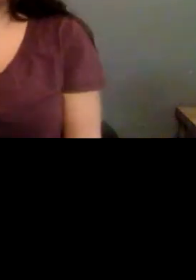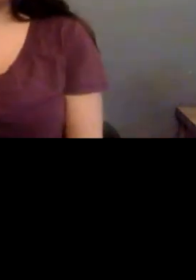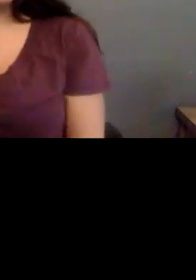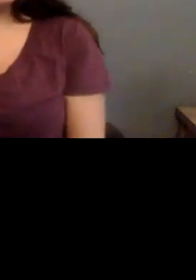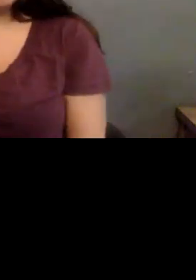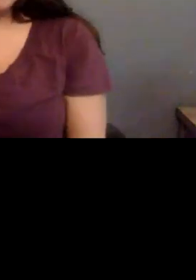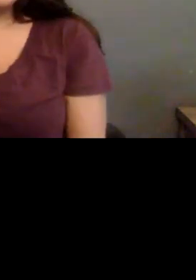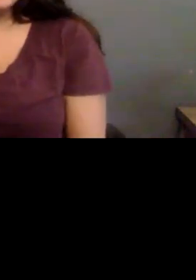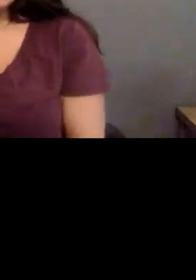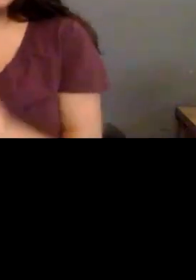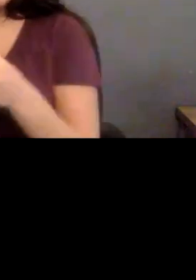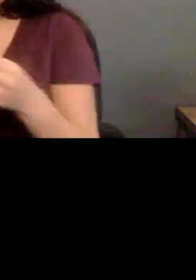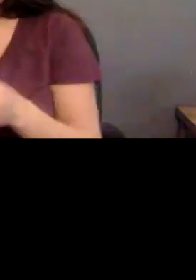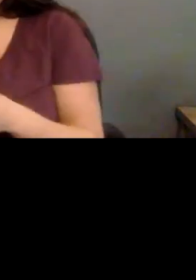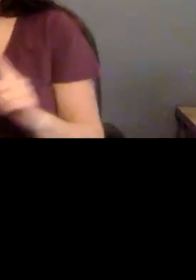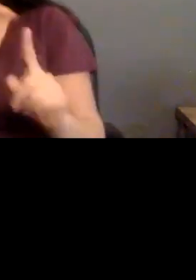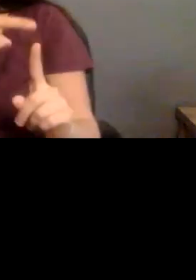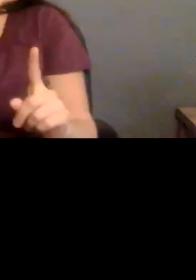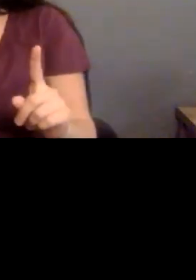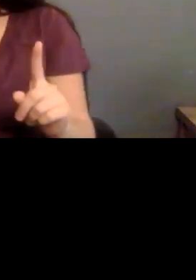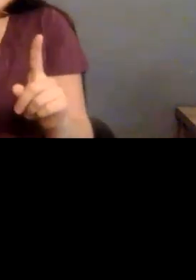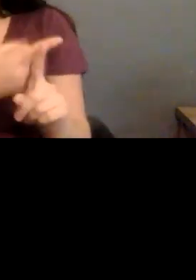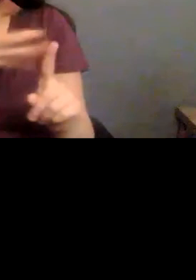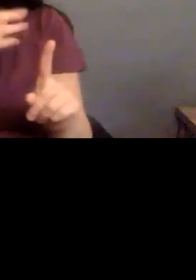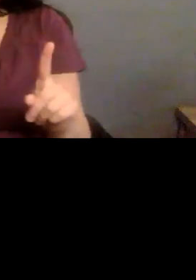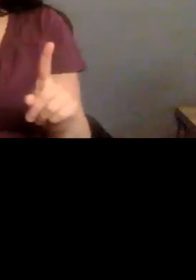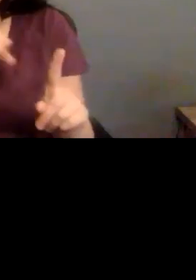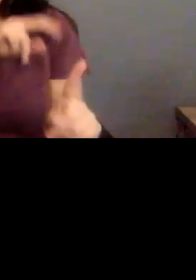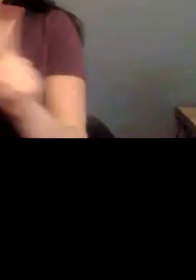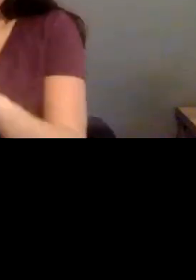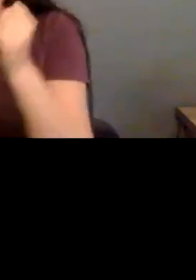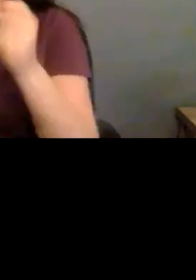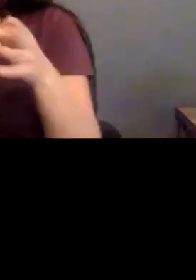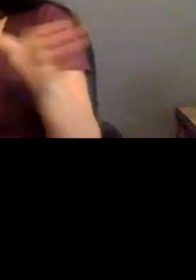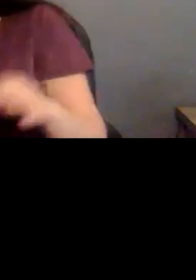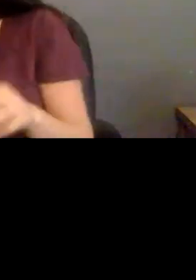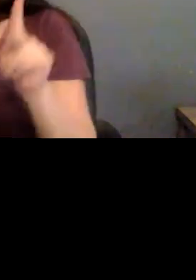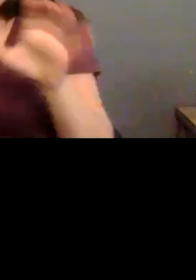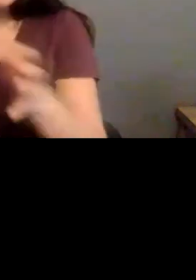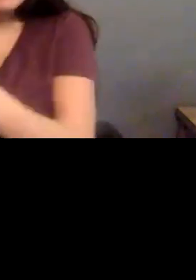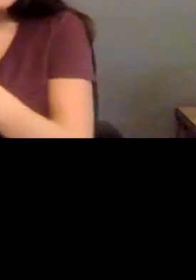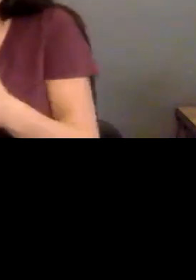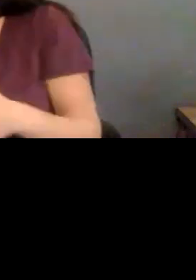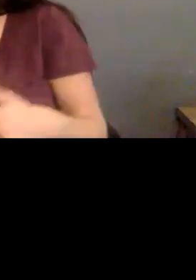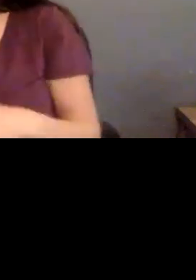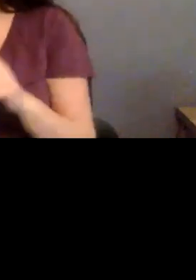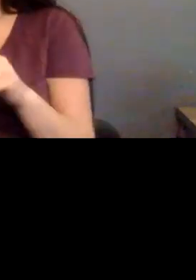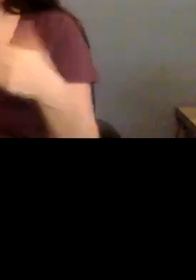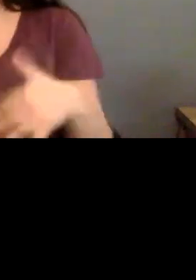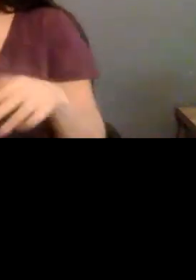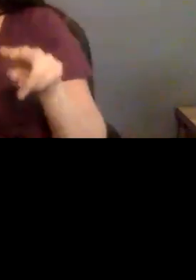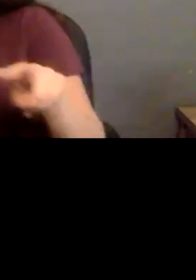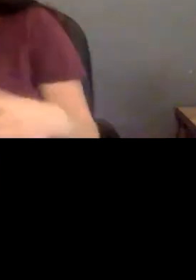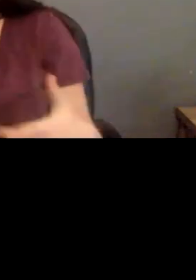a number of applications of this work, possibly to populations that you haven't really thought about yet. So it should be